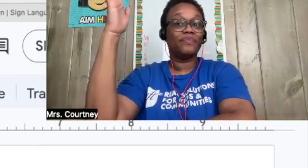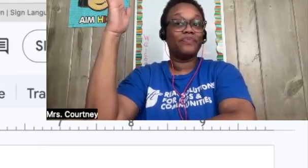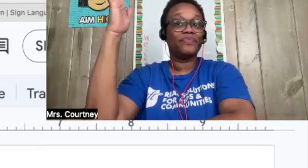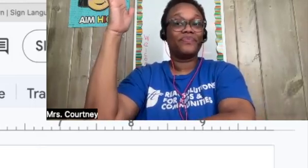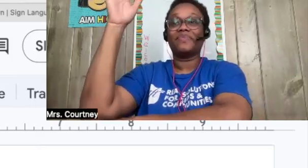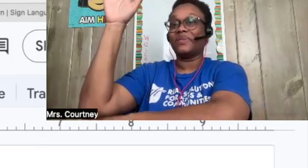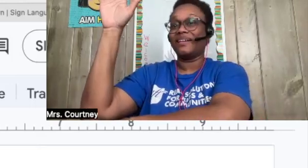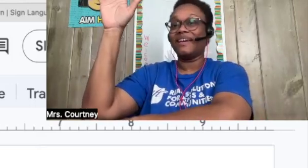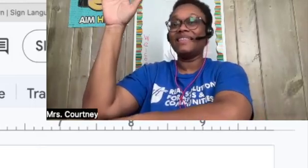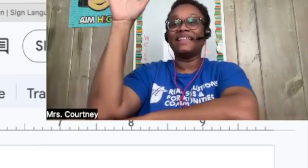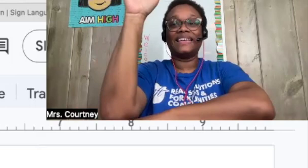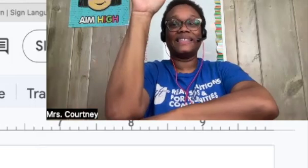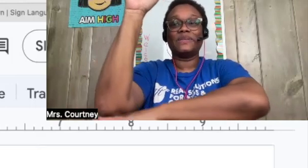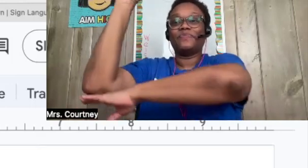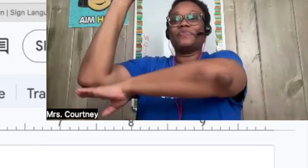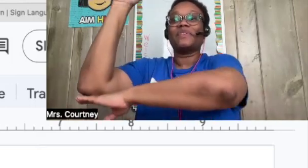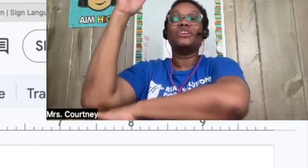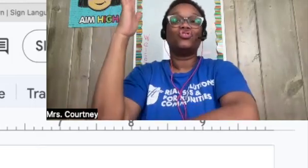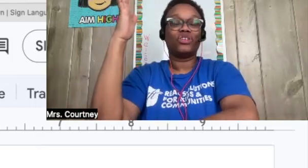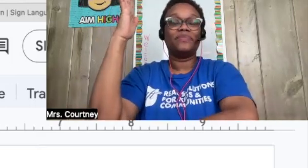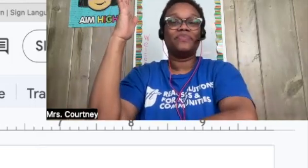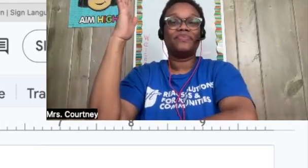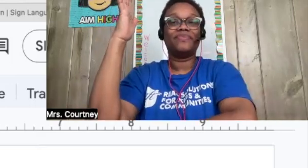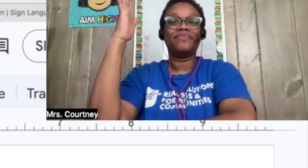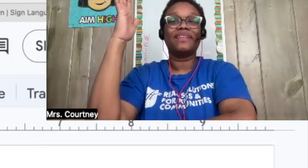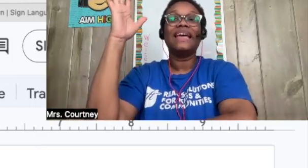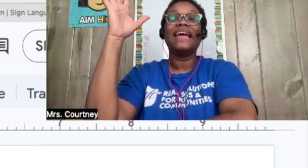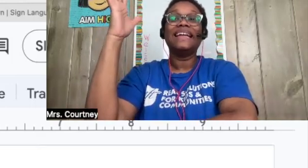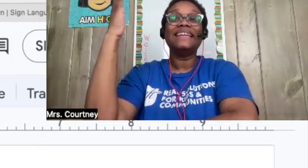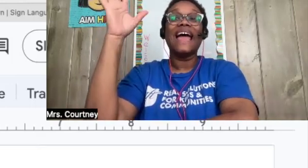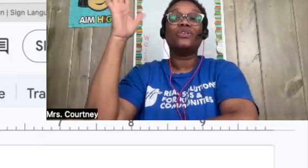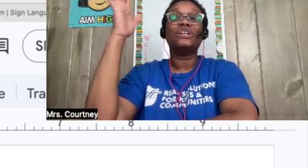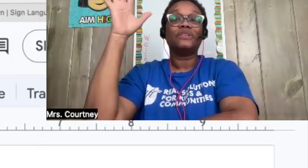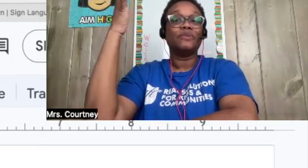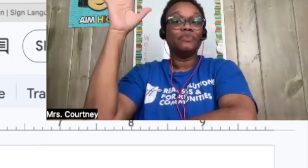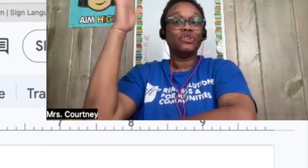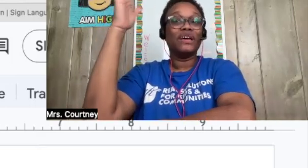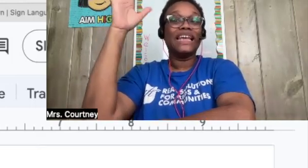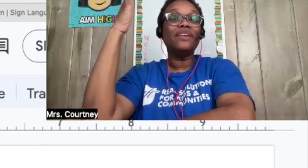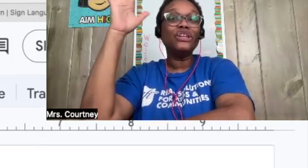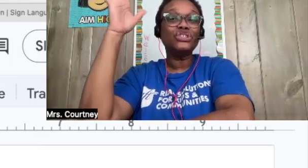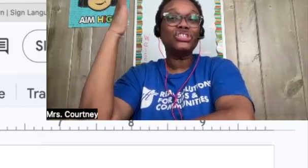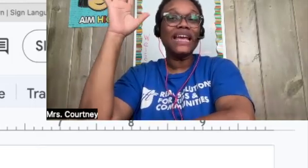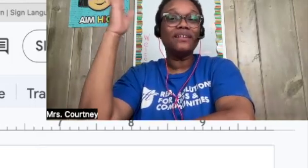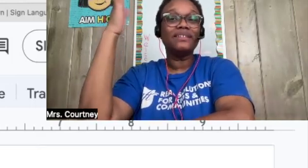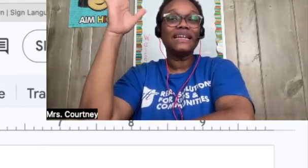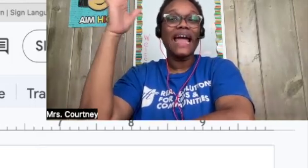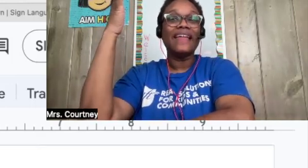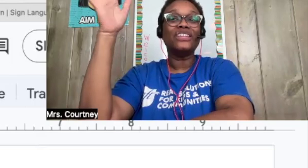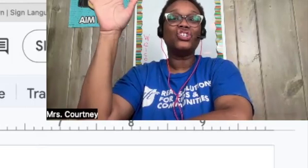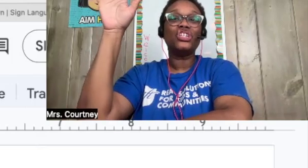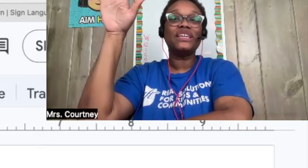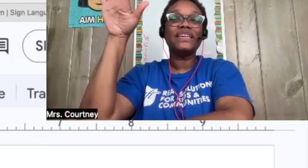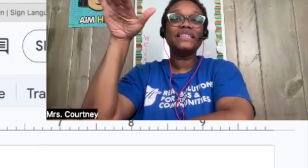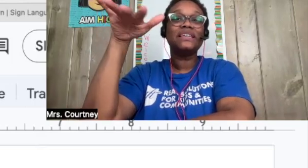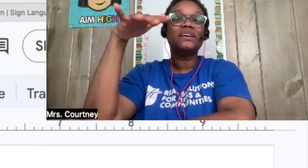tree. Okay, like this, tree. Now, you're going to give it a little shake, and